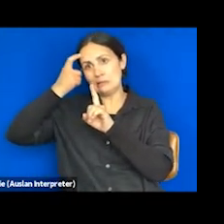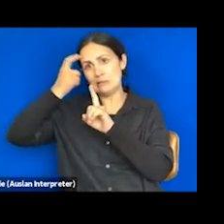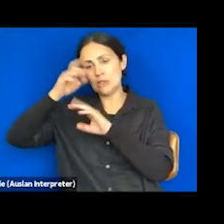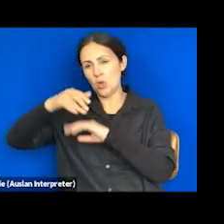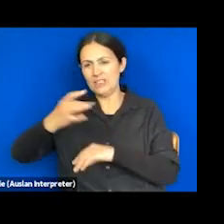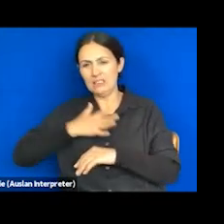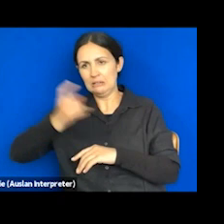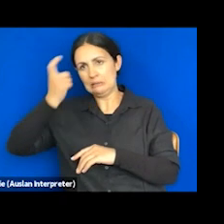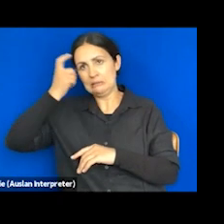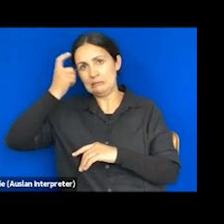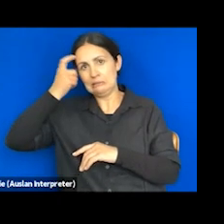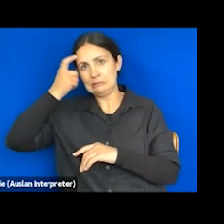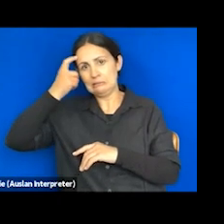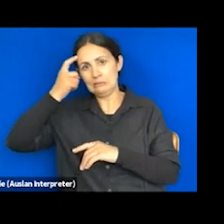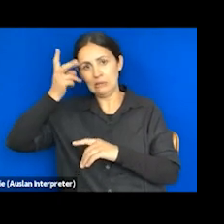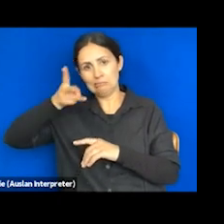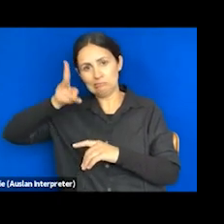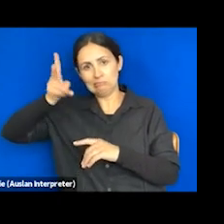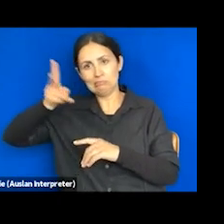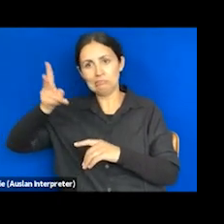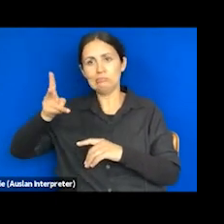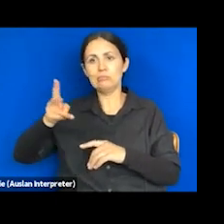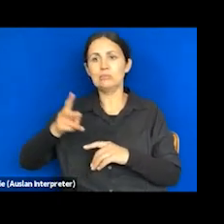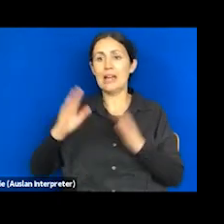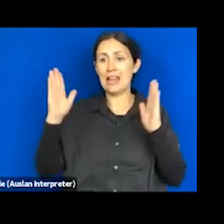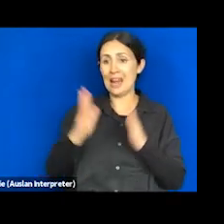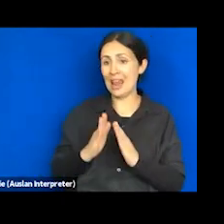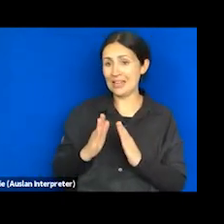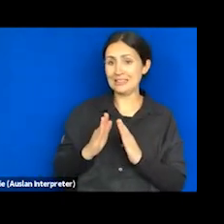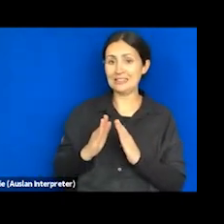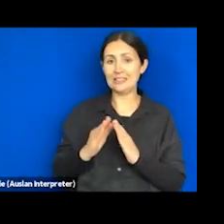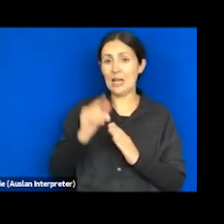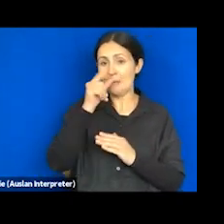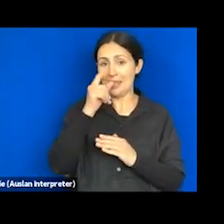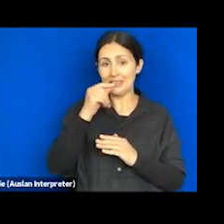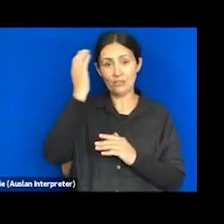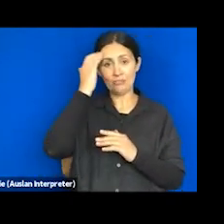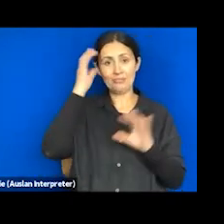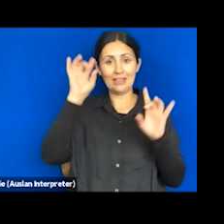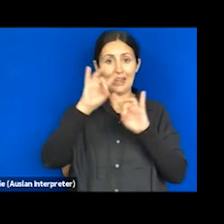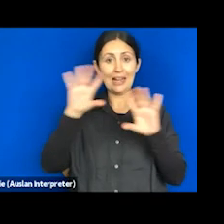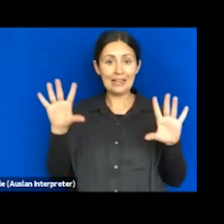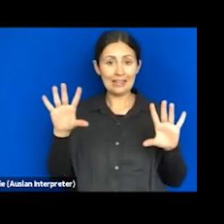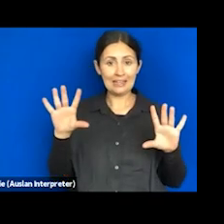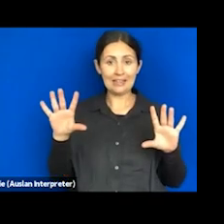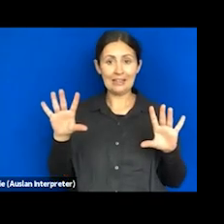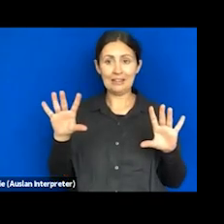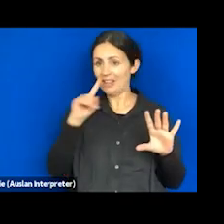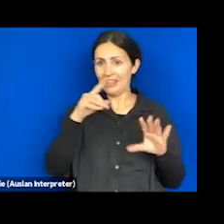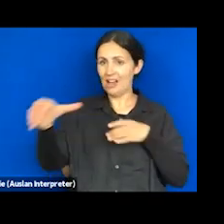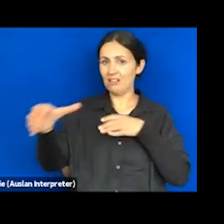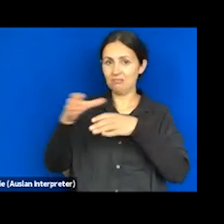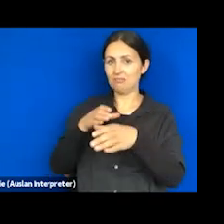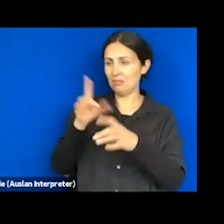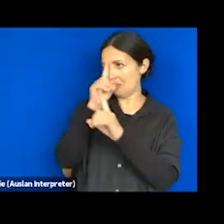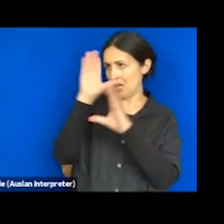negative thoughts about the world, and often a decreased ability to mentalize, so a decreased ability to put themselves in other people's shoes.